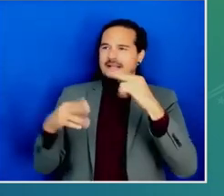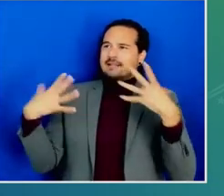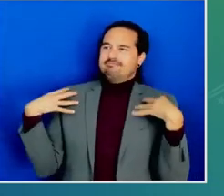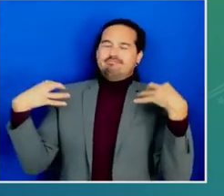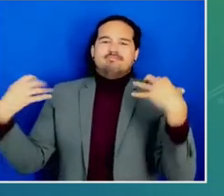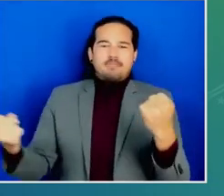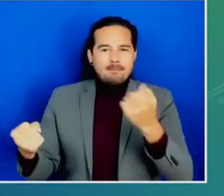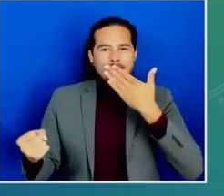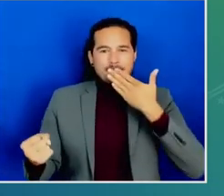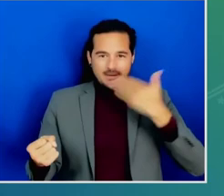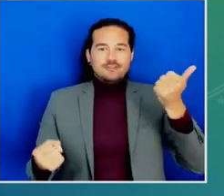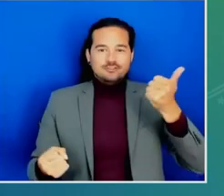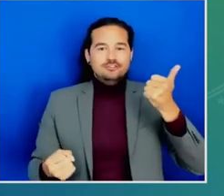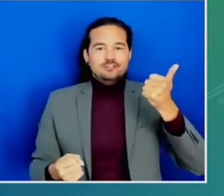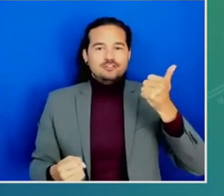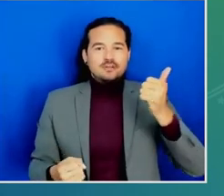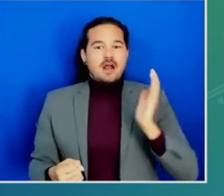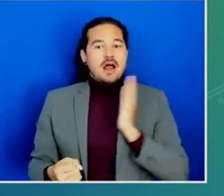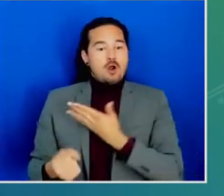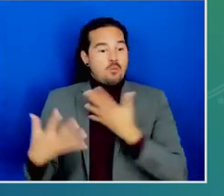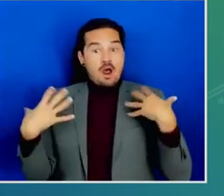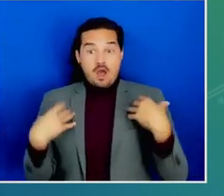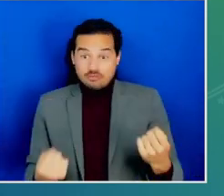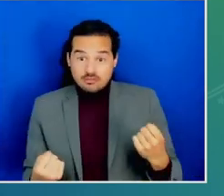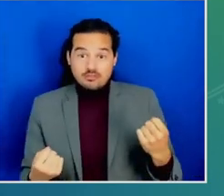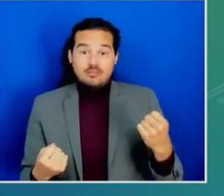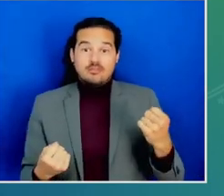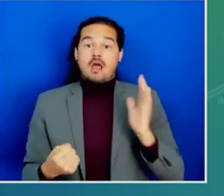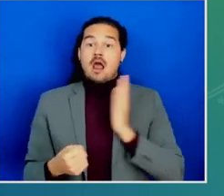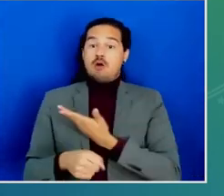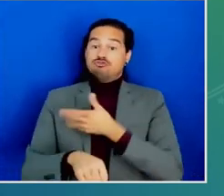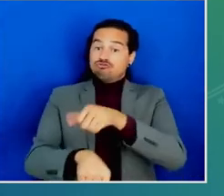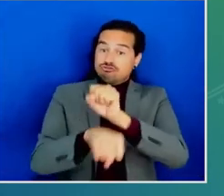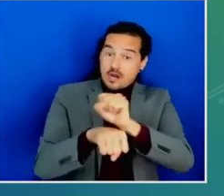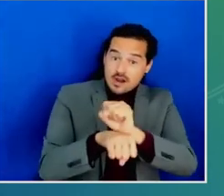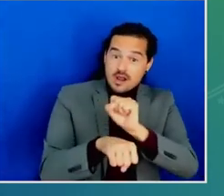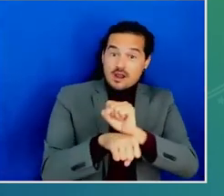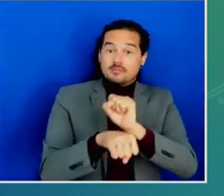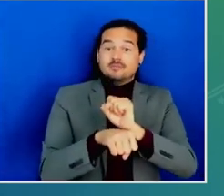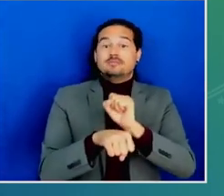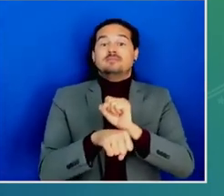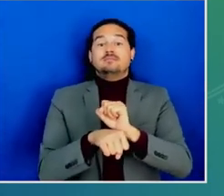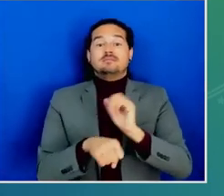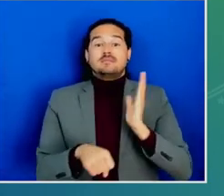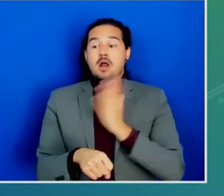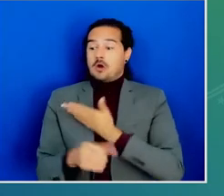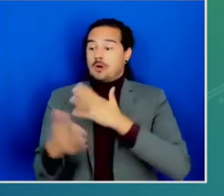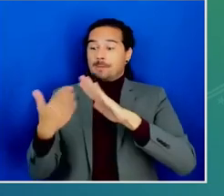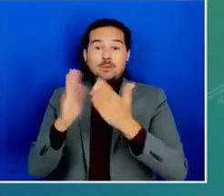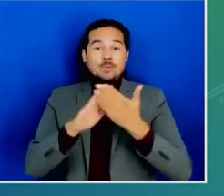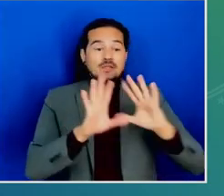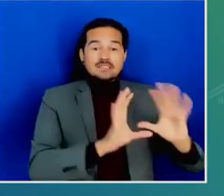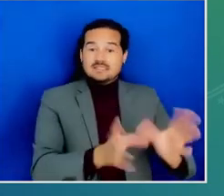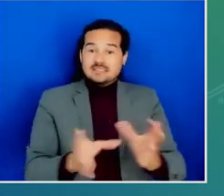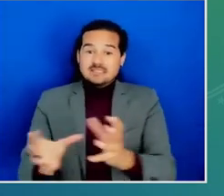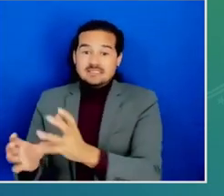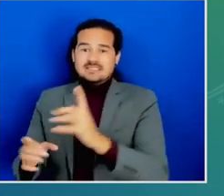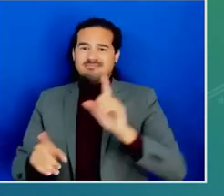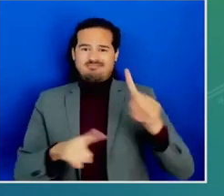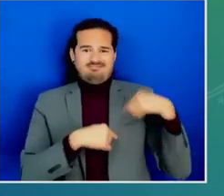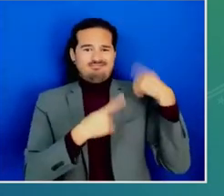better for our health, for jobs, and for communities that have been